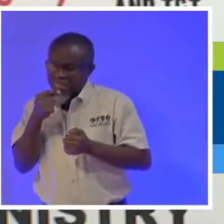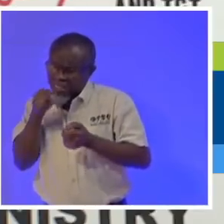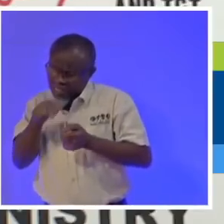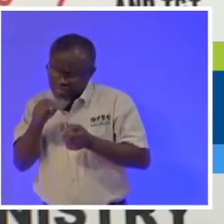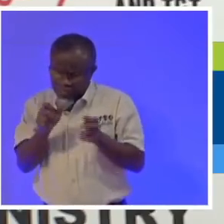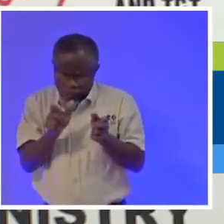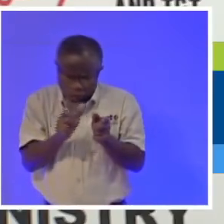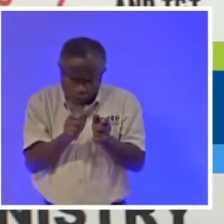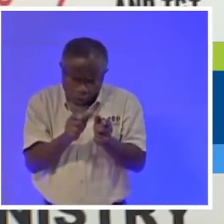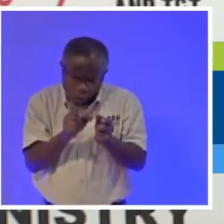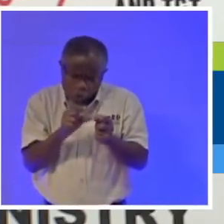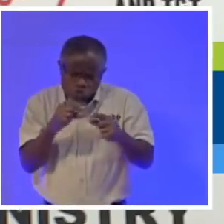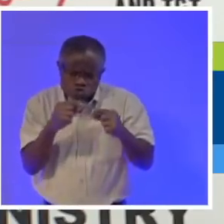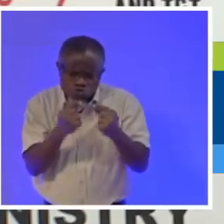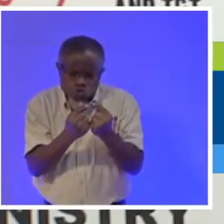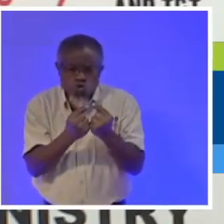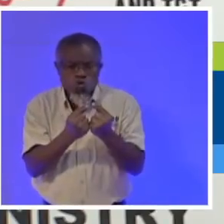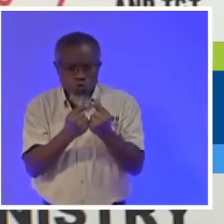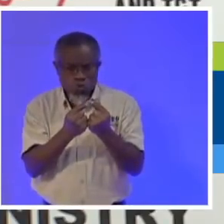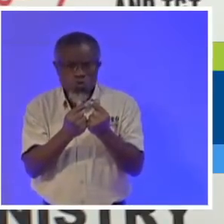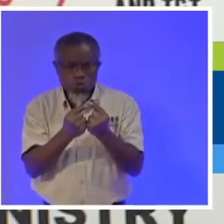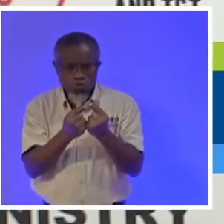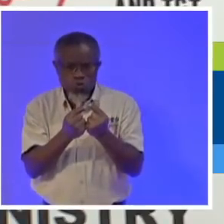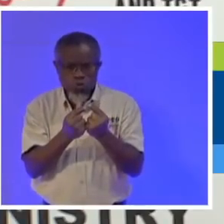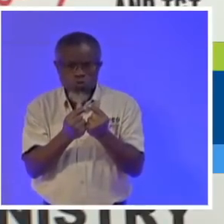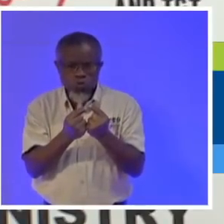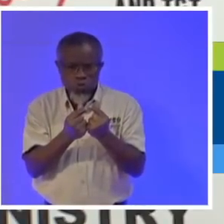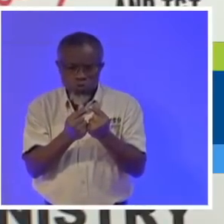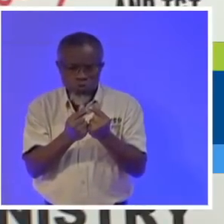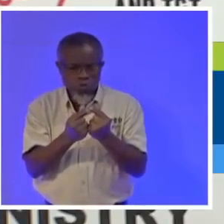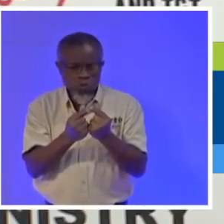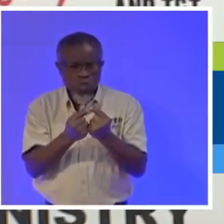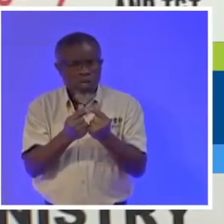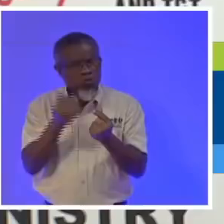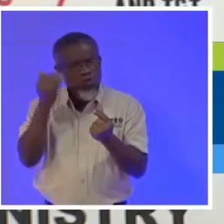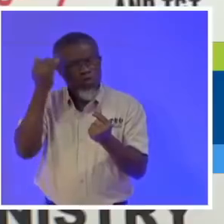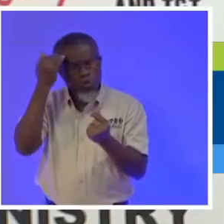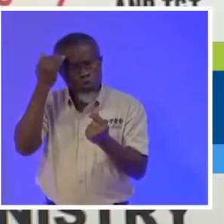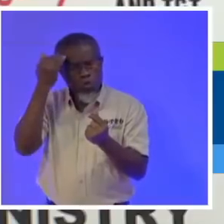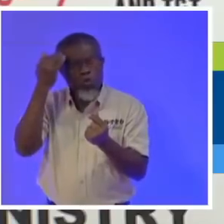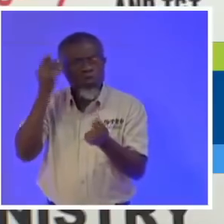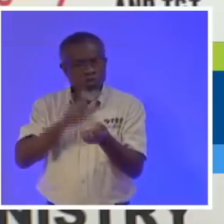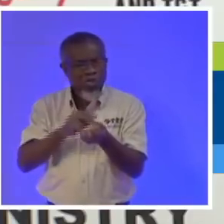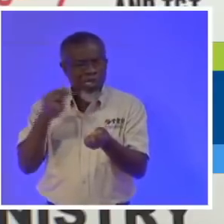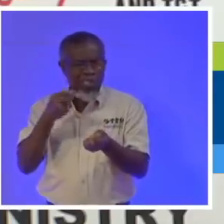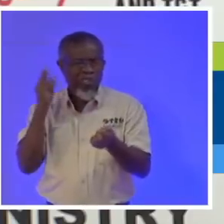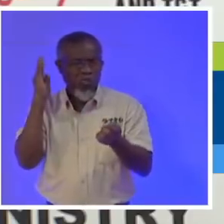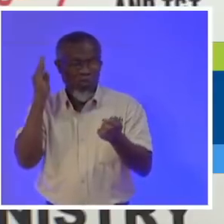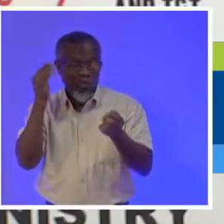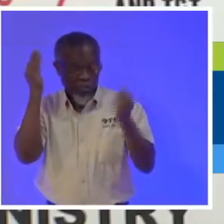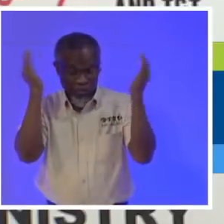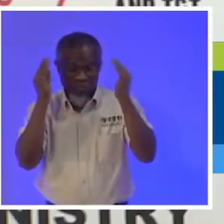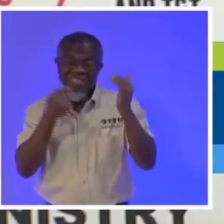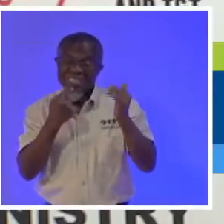tell you, making assumptions based on small numbers is actually quite